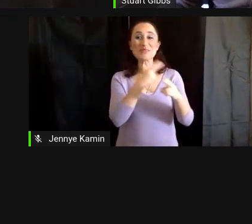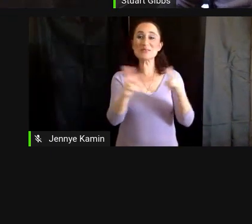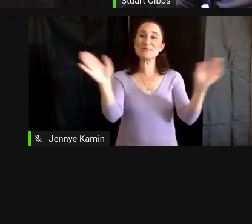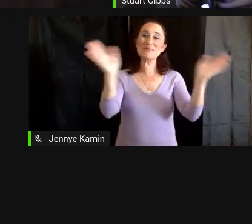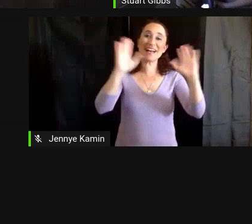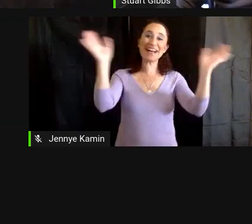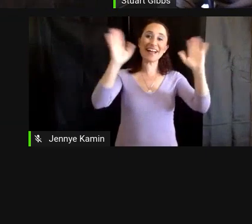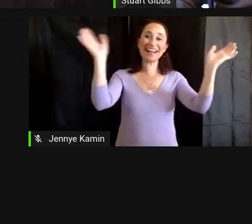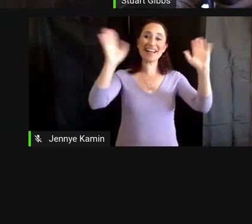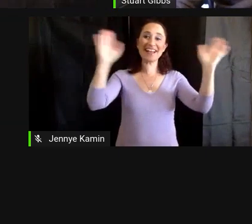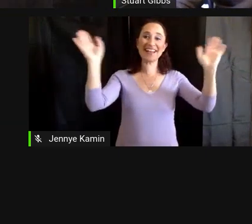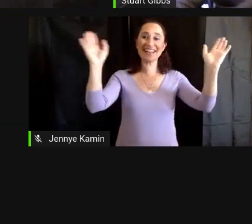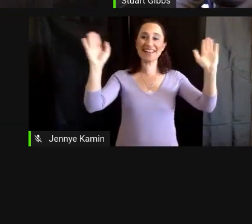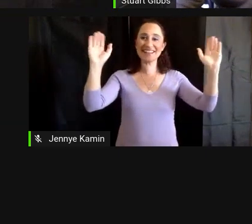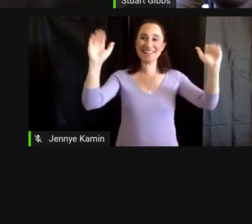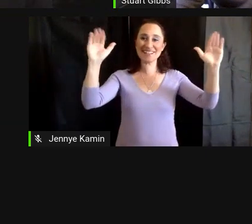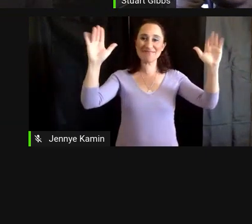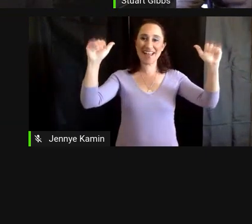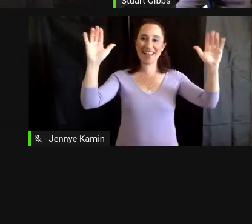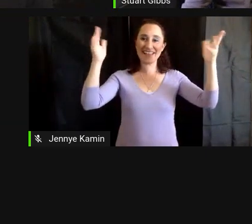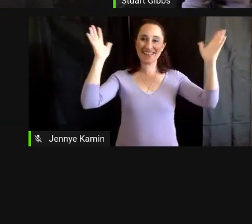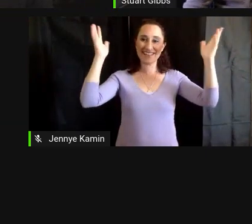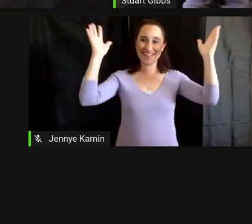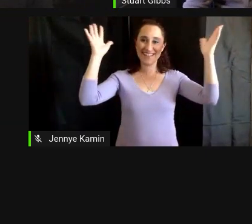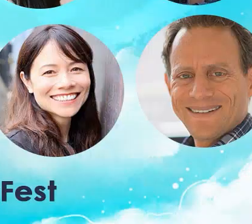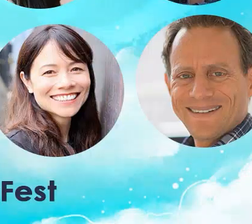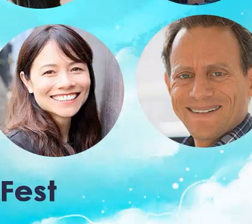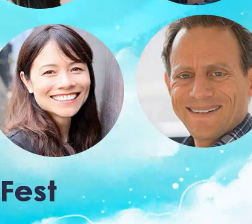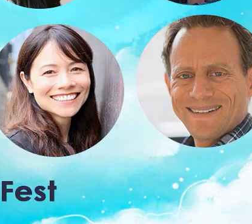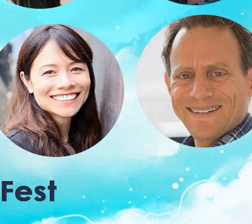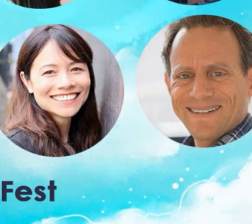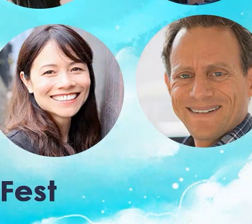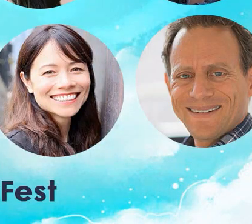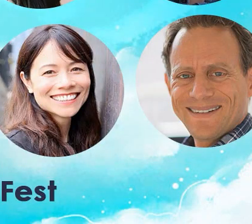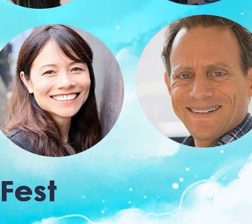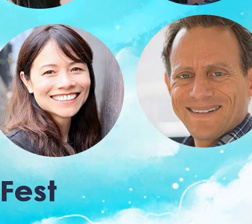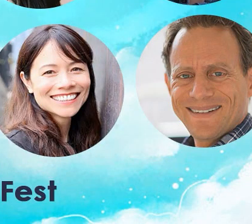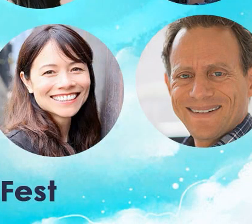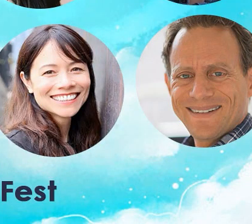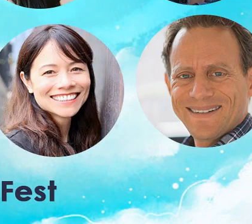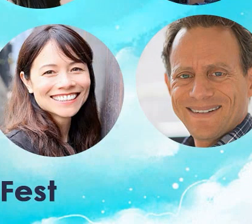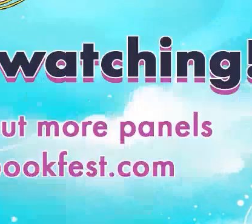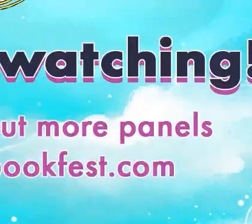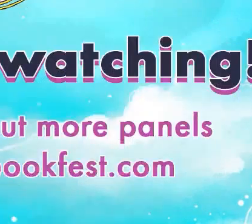Bye. Bye, guys. Bye, everybody. Bye, guys. Thank you.